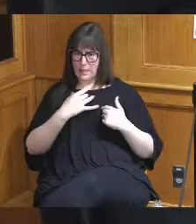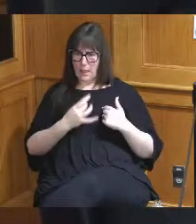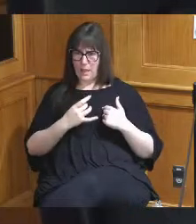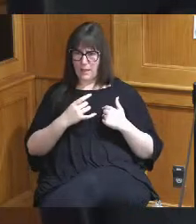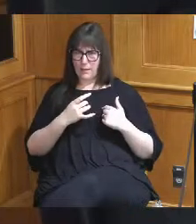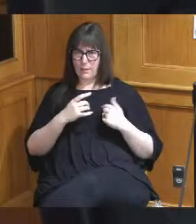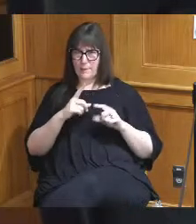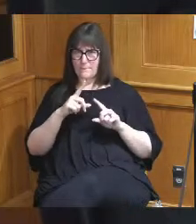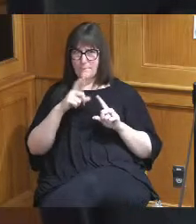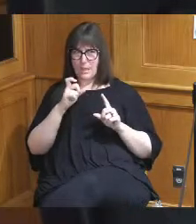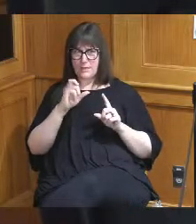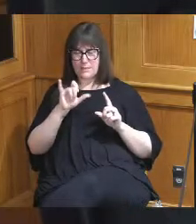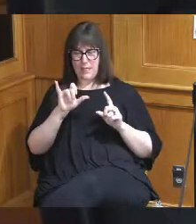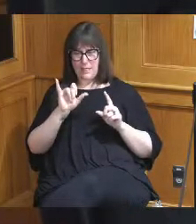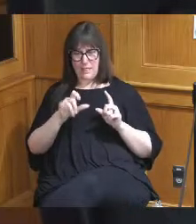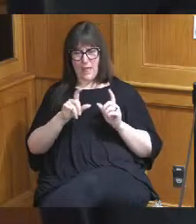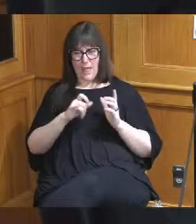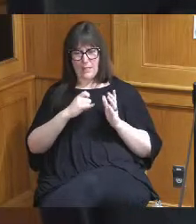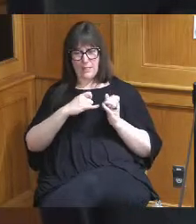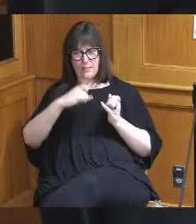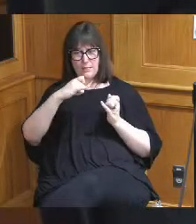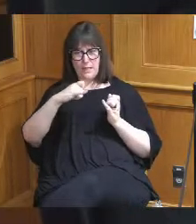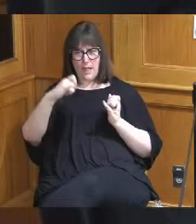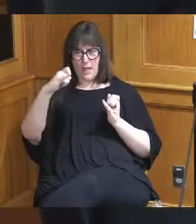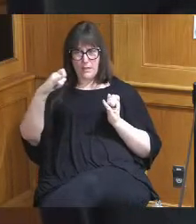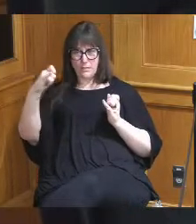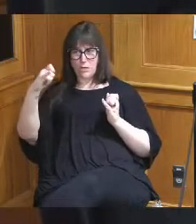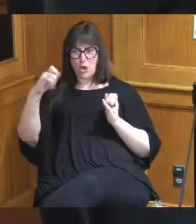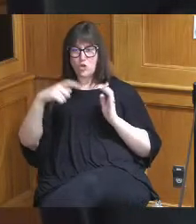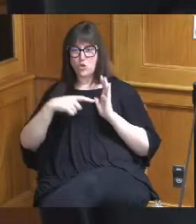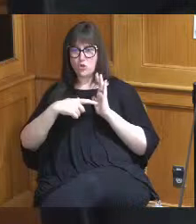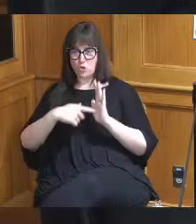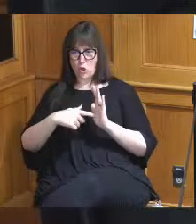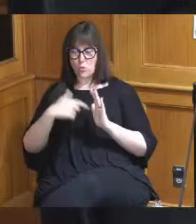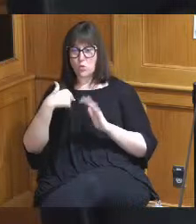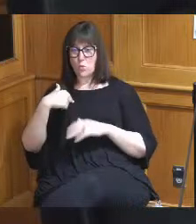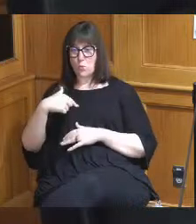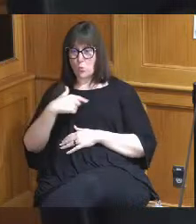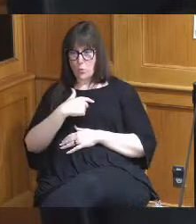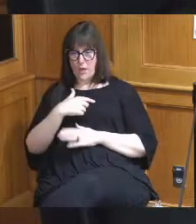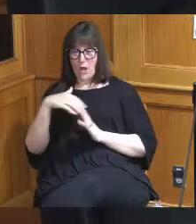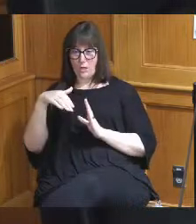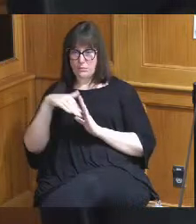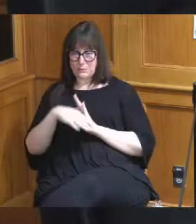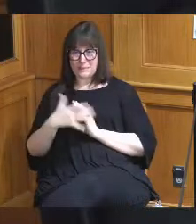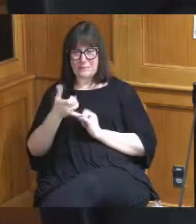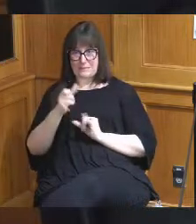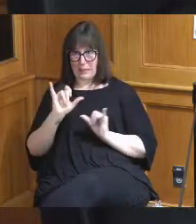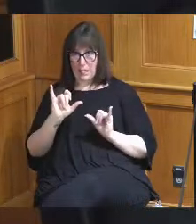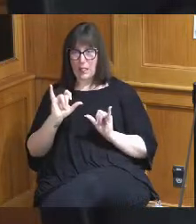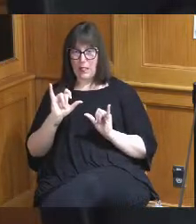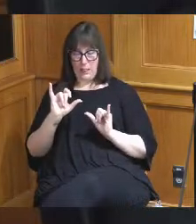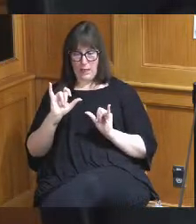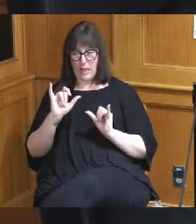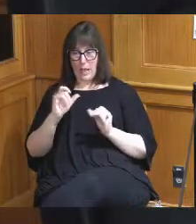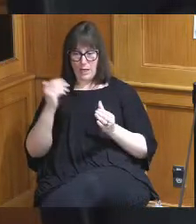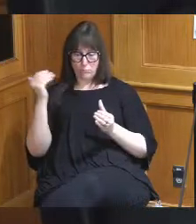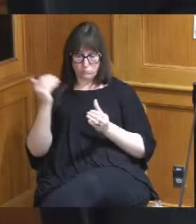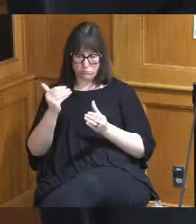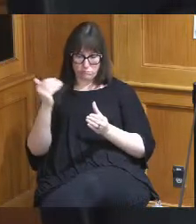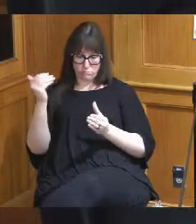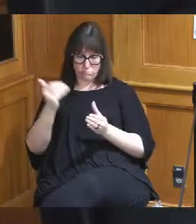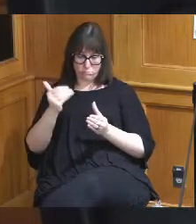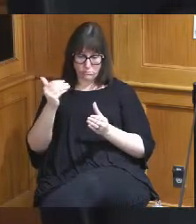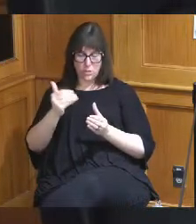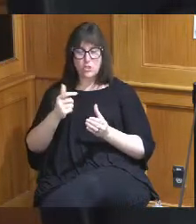line indicates that the cliff is continuing to fall here, and we're getting there quickly. So appreciate the